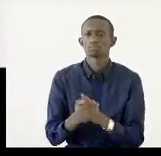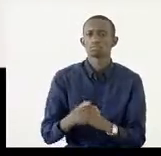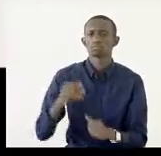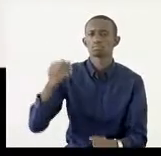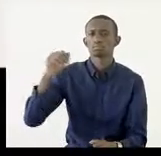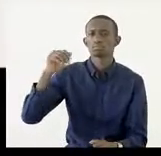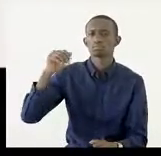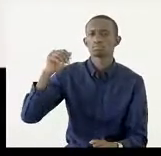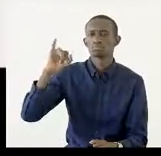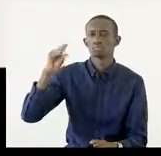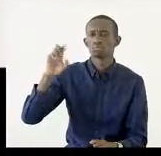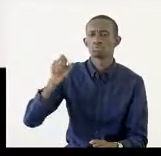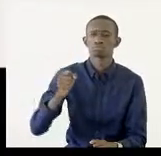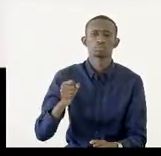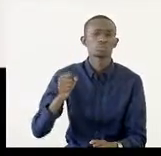So